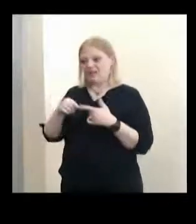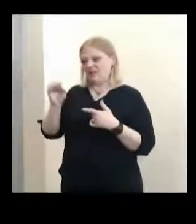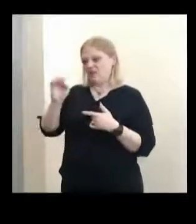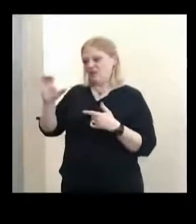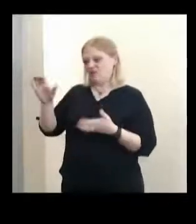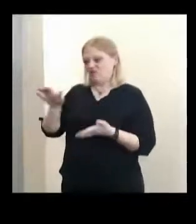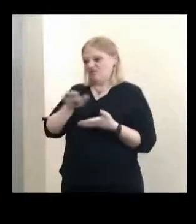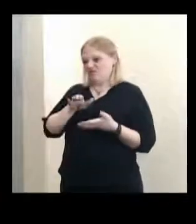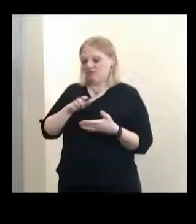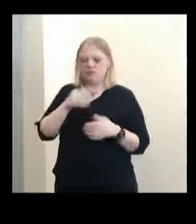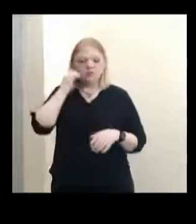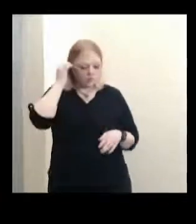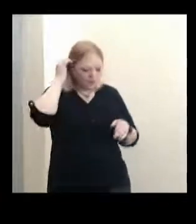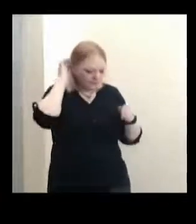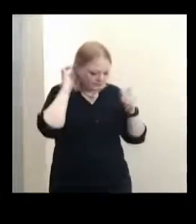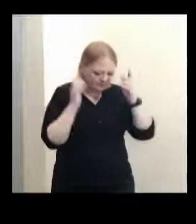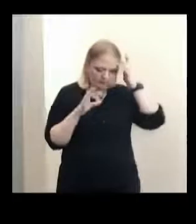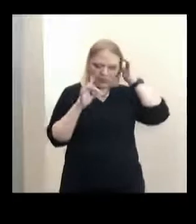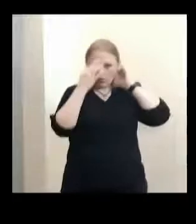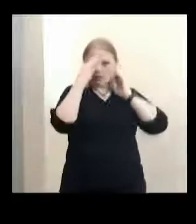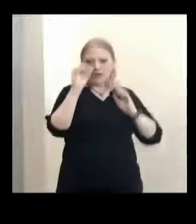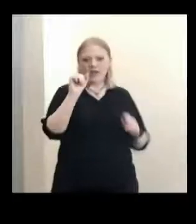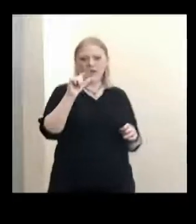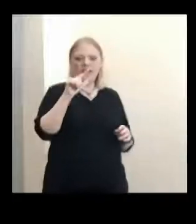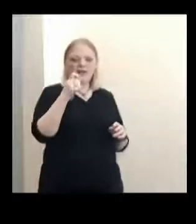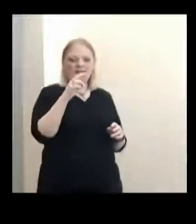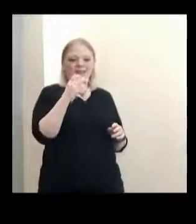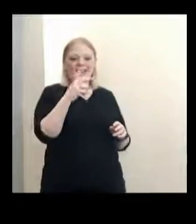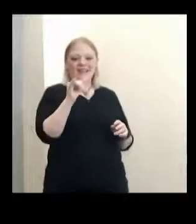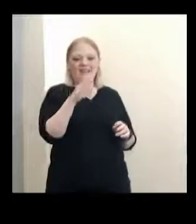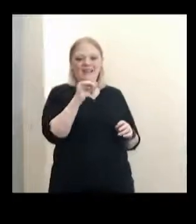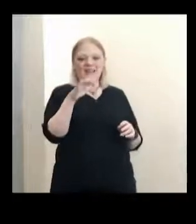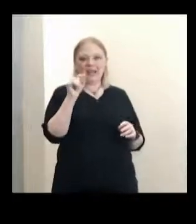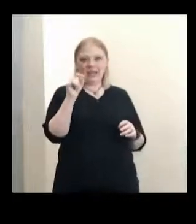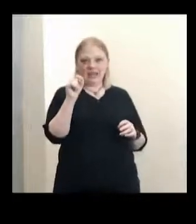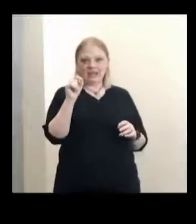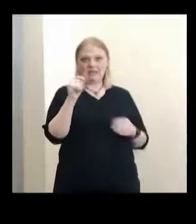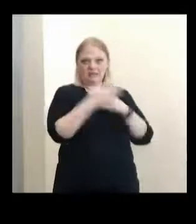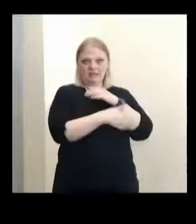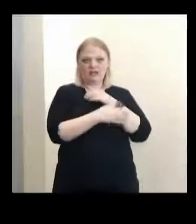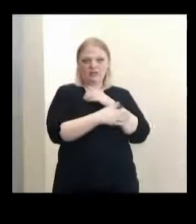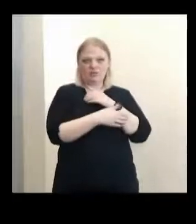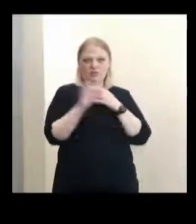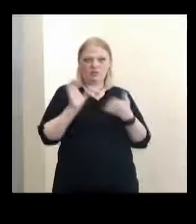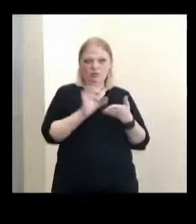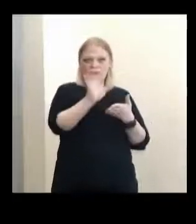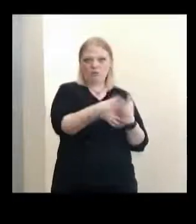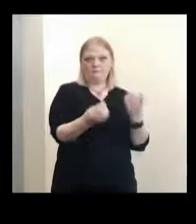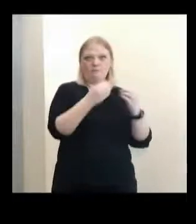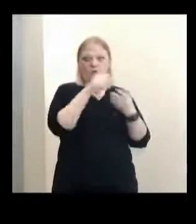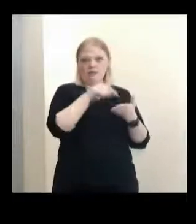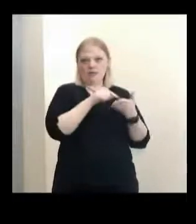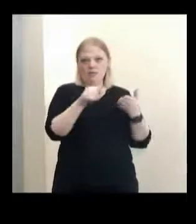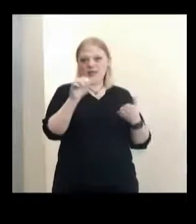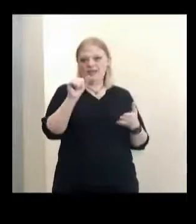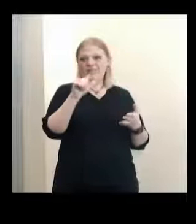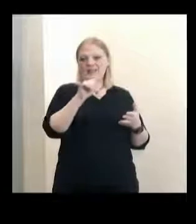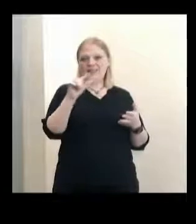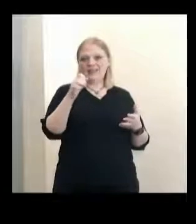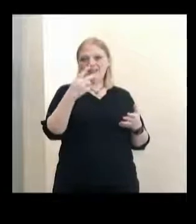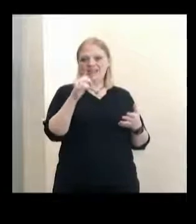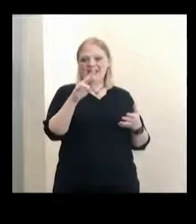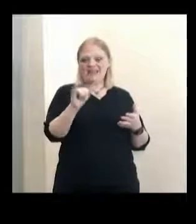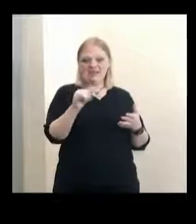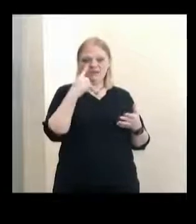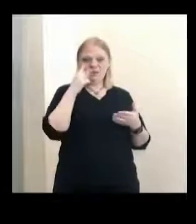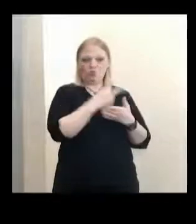I do know that Allegheny County and Cattaraugus County are getting some more, I believe, this week. Allegheny County, which over a 2-week period